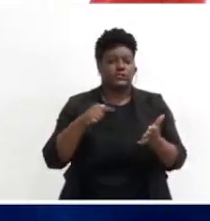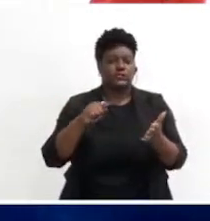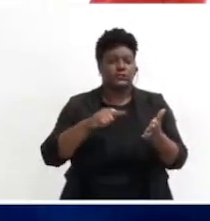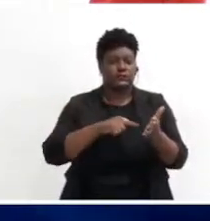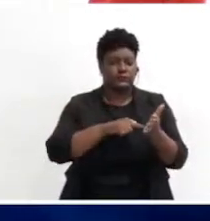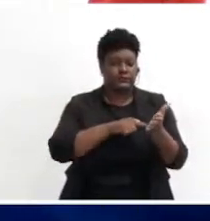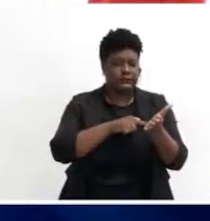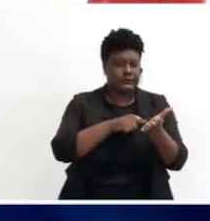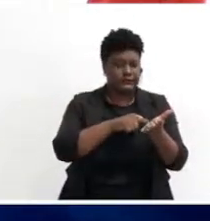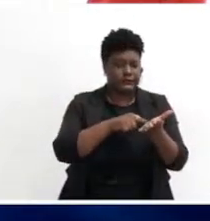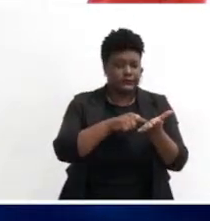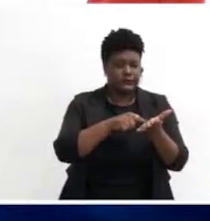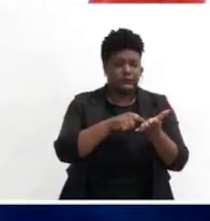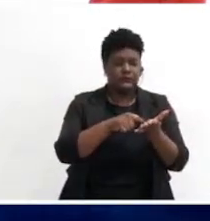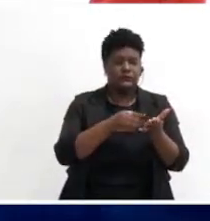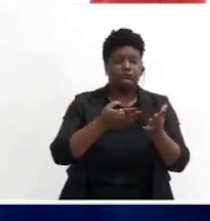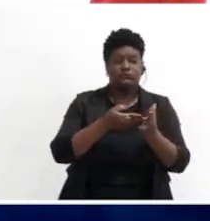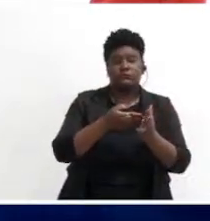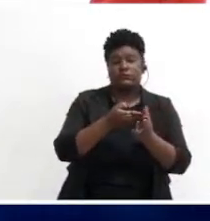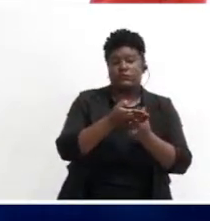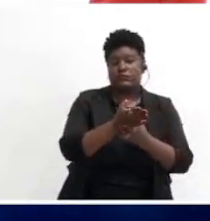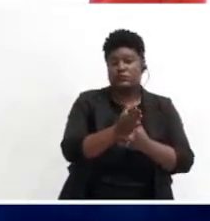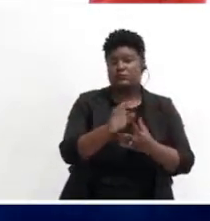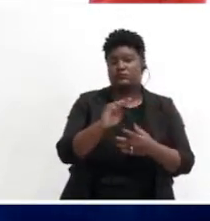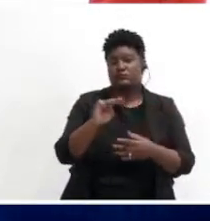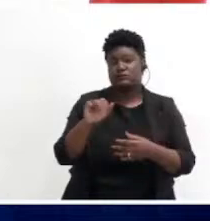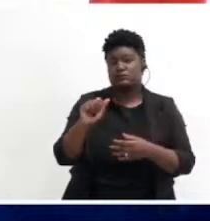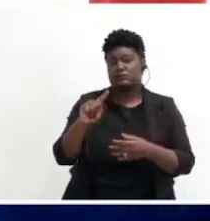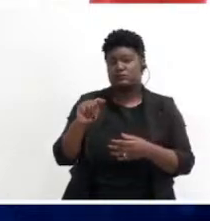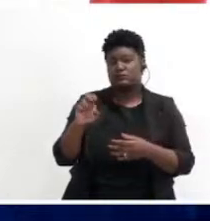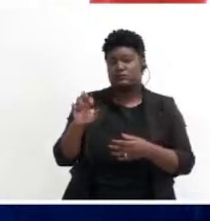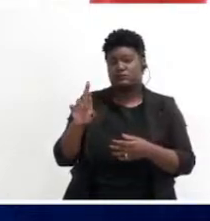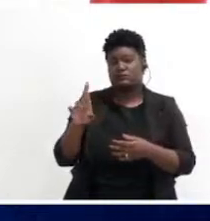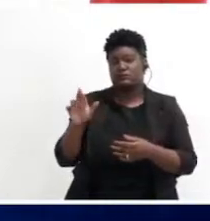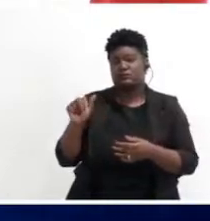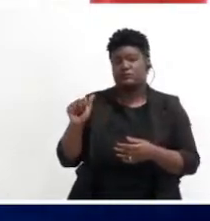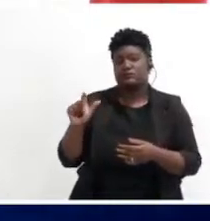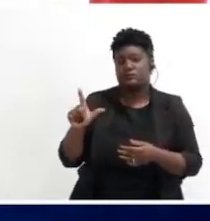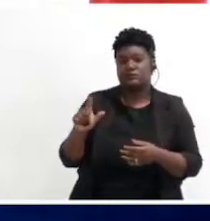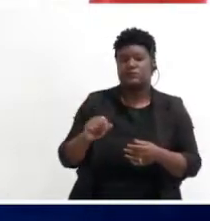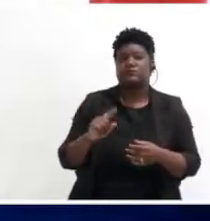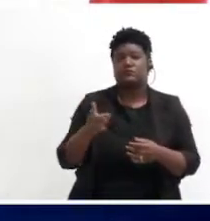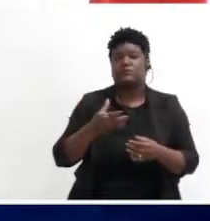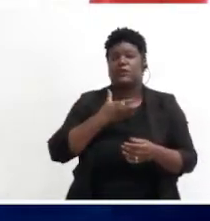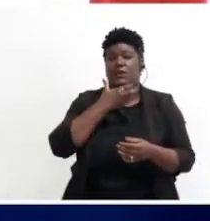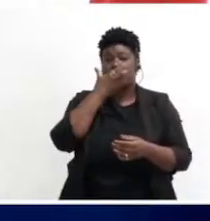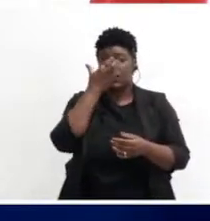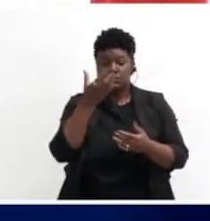the materials, one of the materials that you want to join, to be able to reflow the solder.